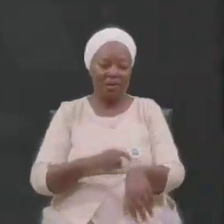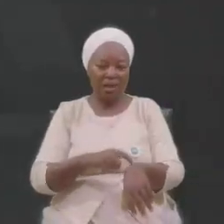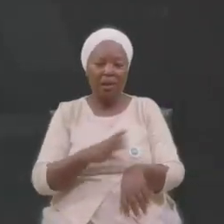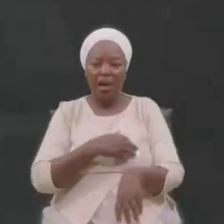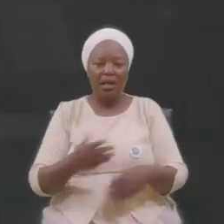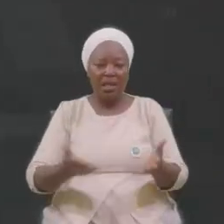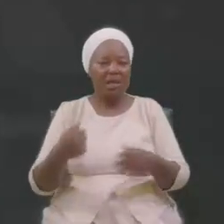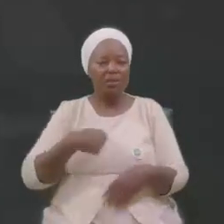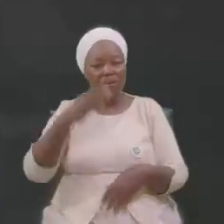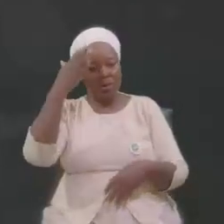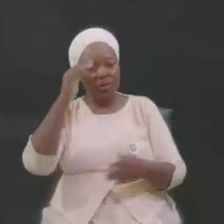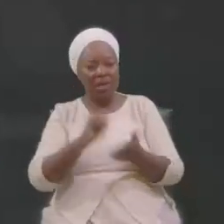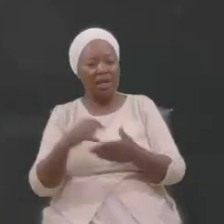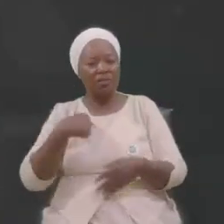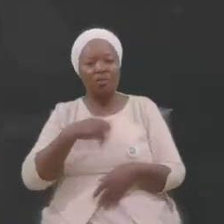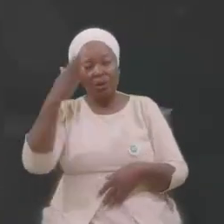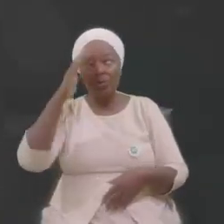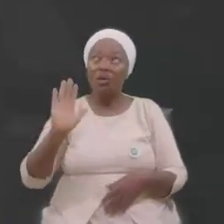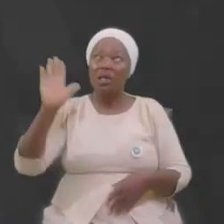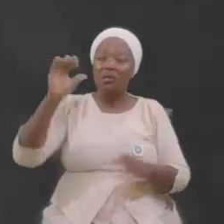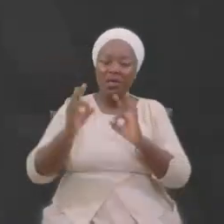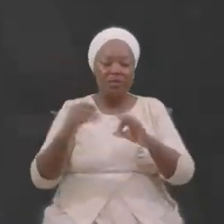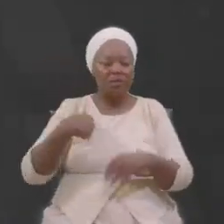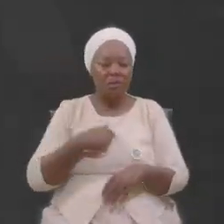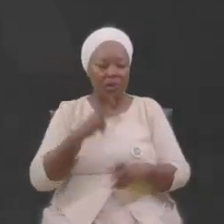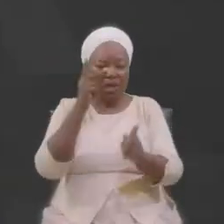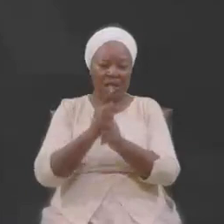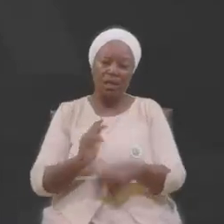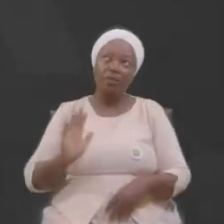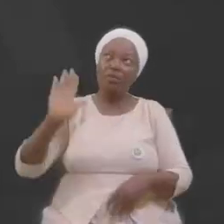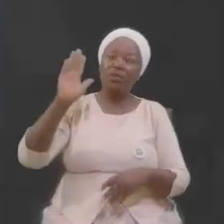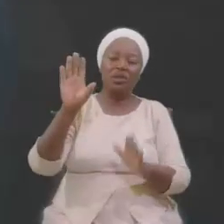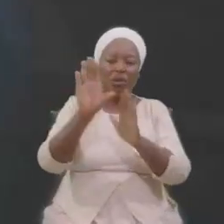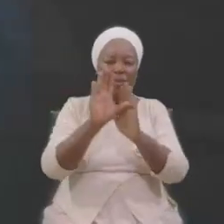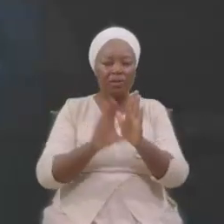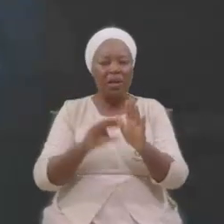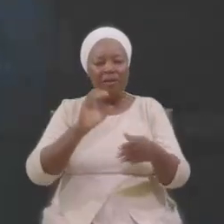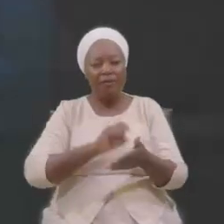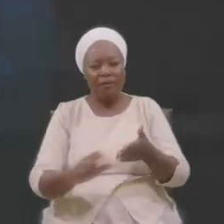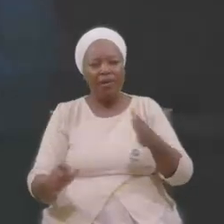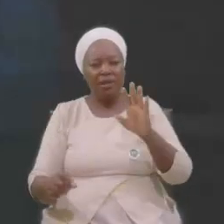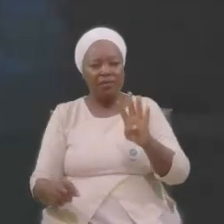that we know him if we keep his commandments. In verse 4,